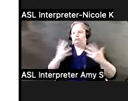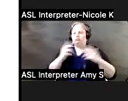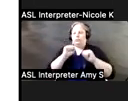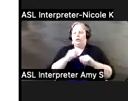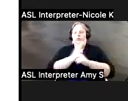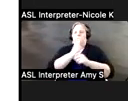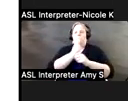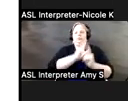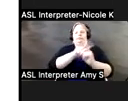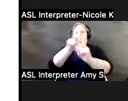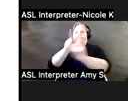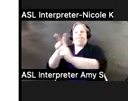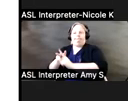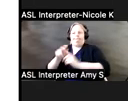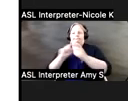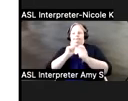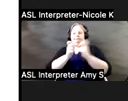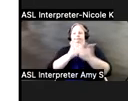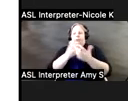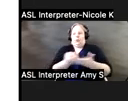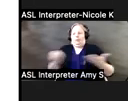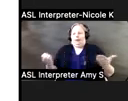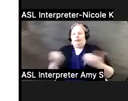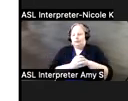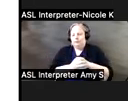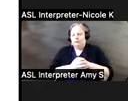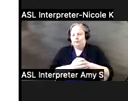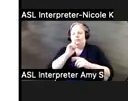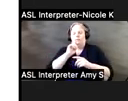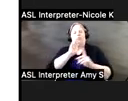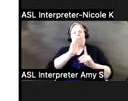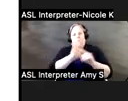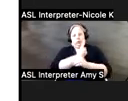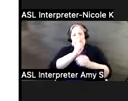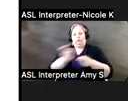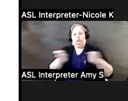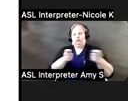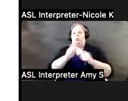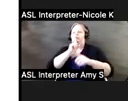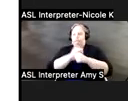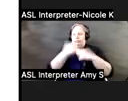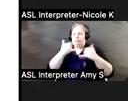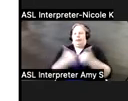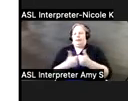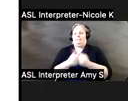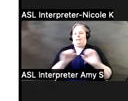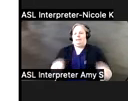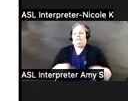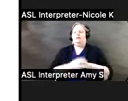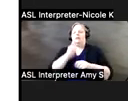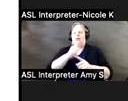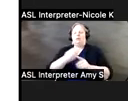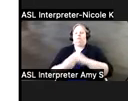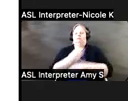adaptive equipment on their body alternatively to for them to access the controls they need in order to play the game? And that'll, like I said, will impact